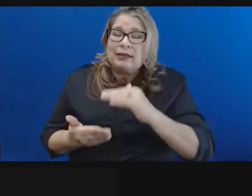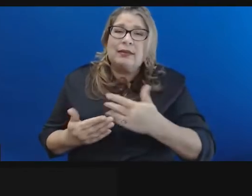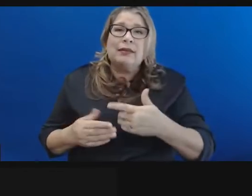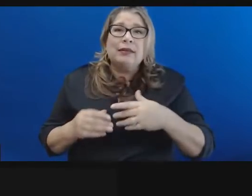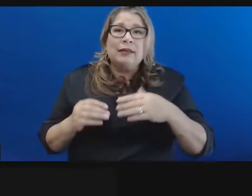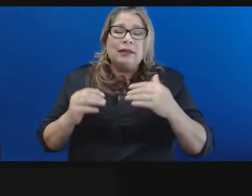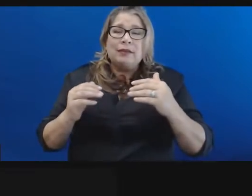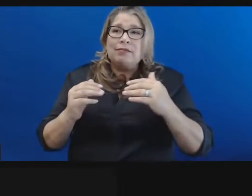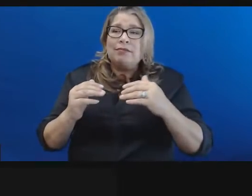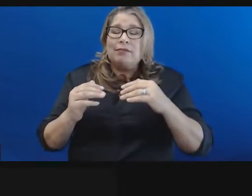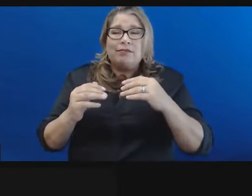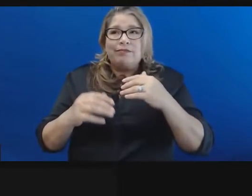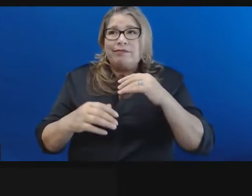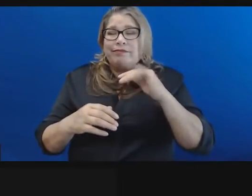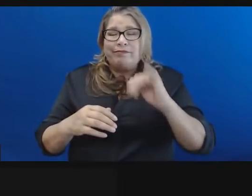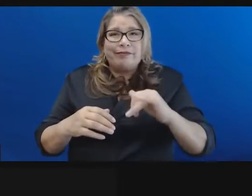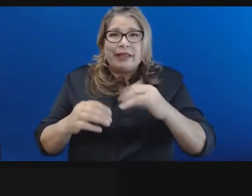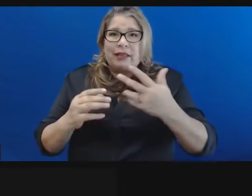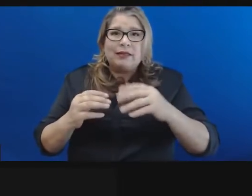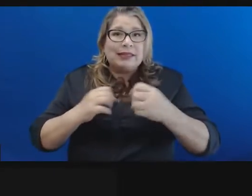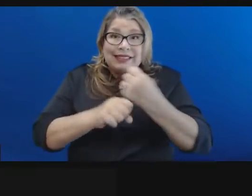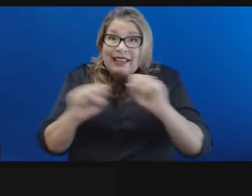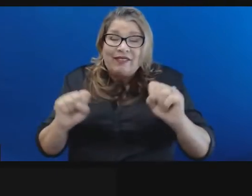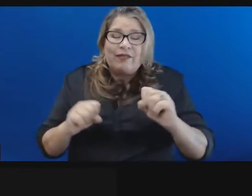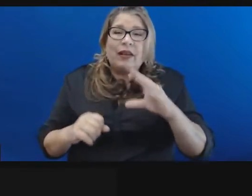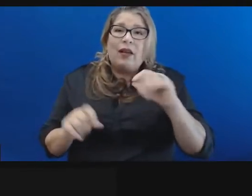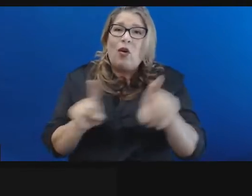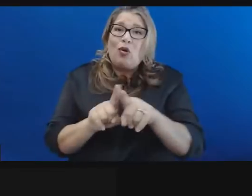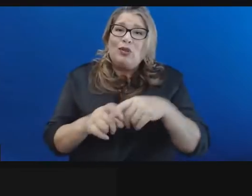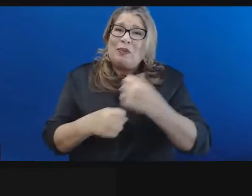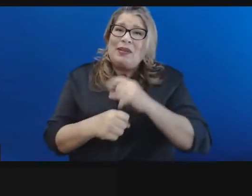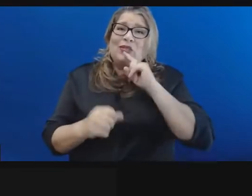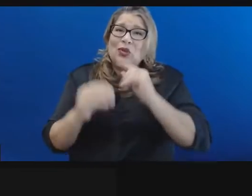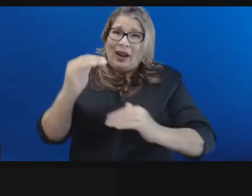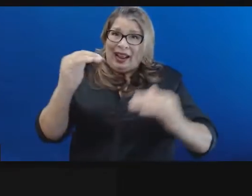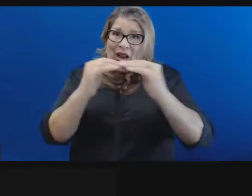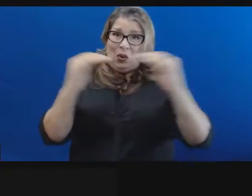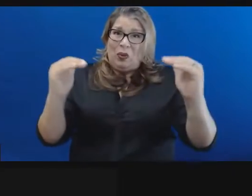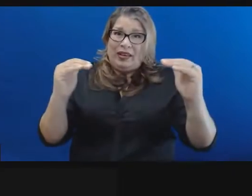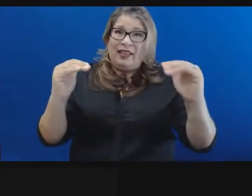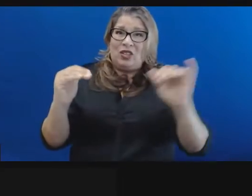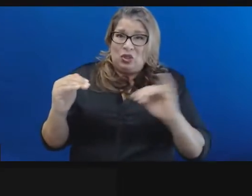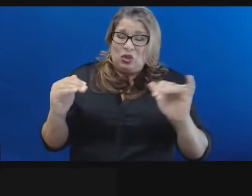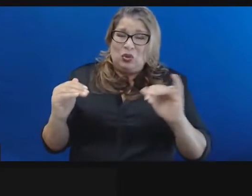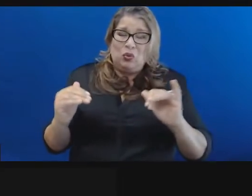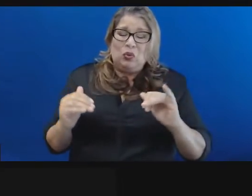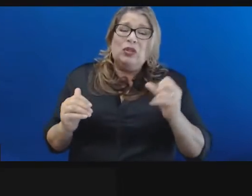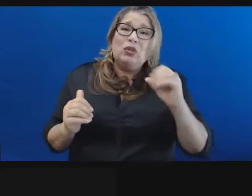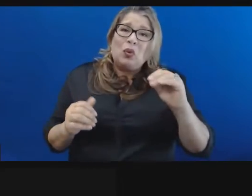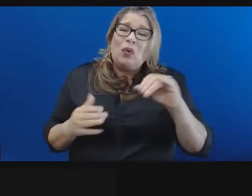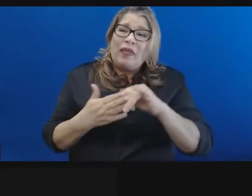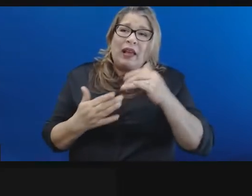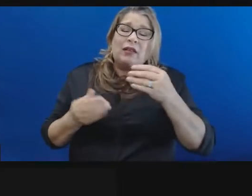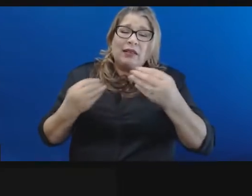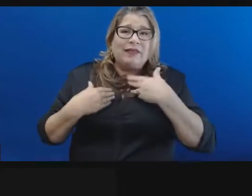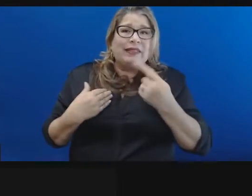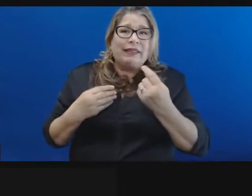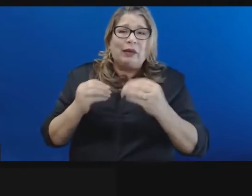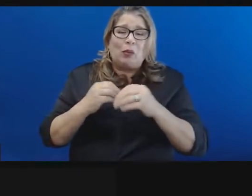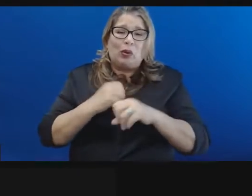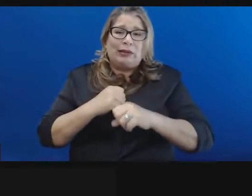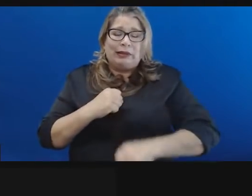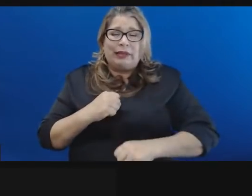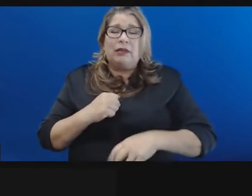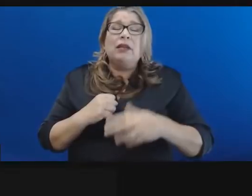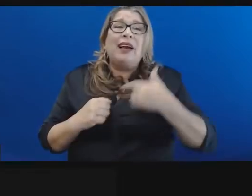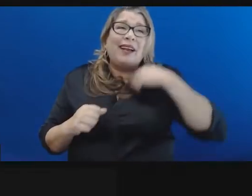our communities. I think other states, I don't want to speak for South Dakota or North Dakota, people have mentioned West Virginia, a few